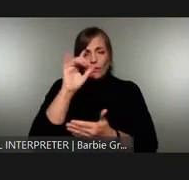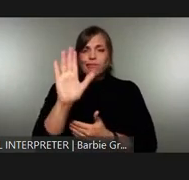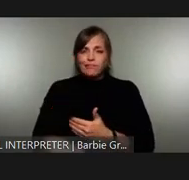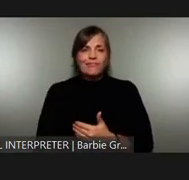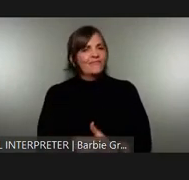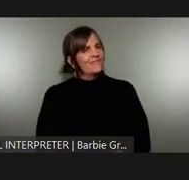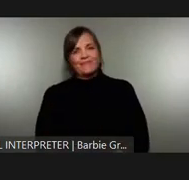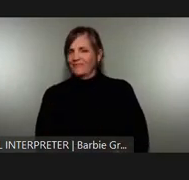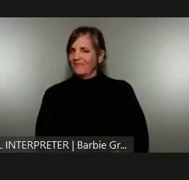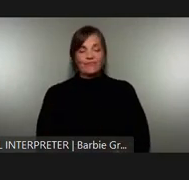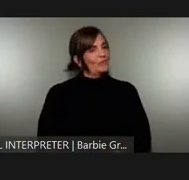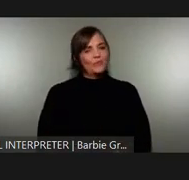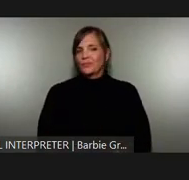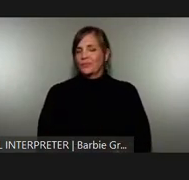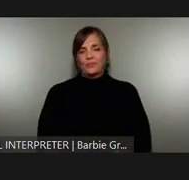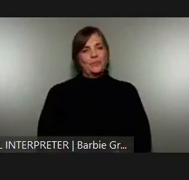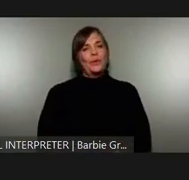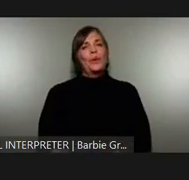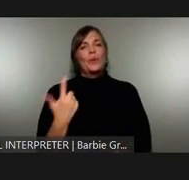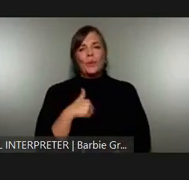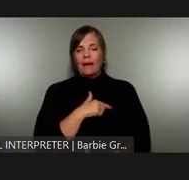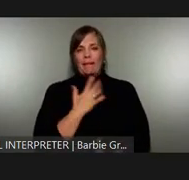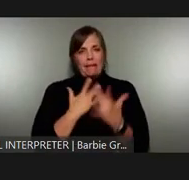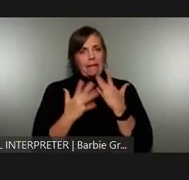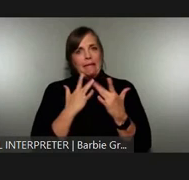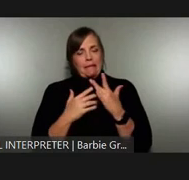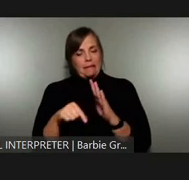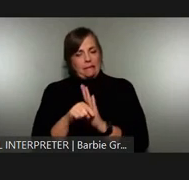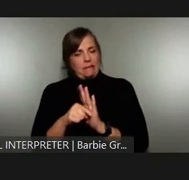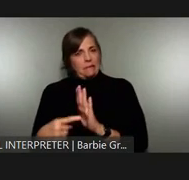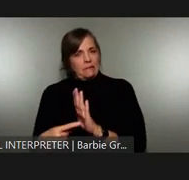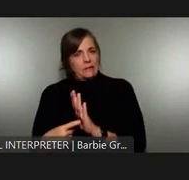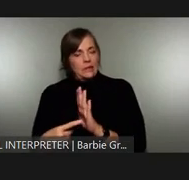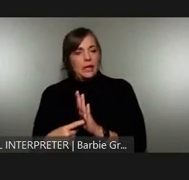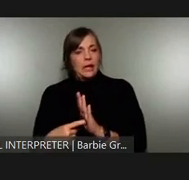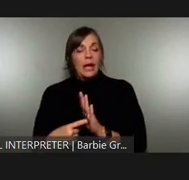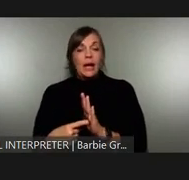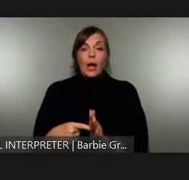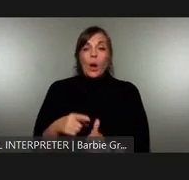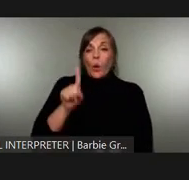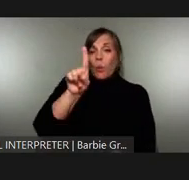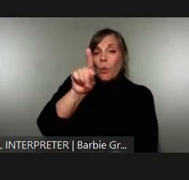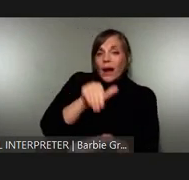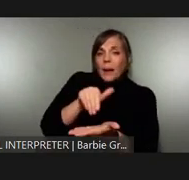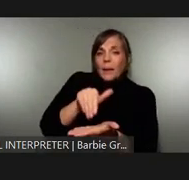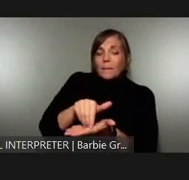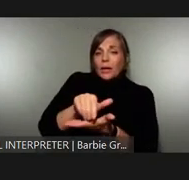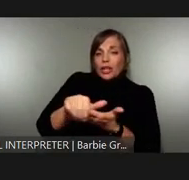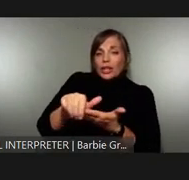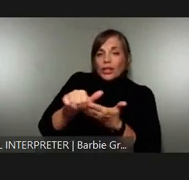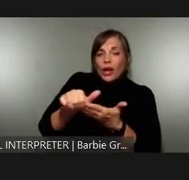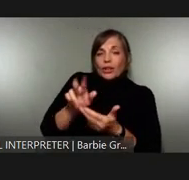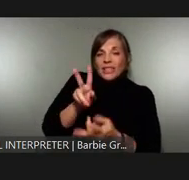might want to put to that. We had, if that wasn't bad enough, $1 million stolen from the agency in a coin counting